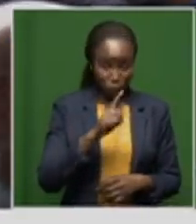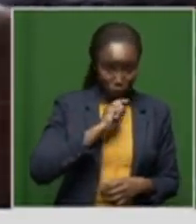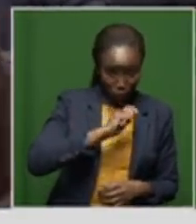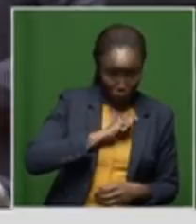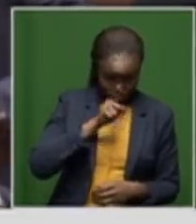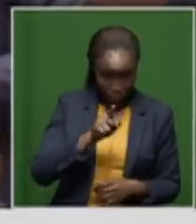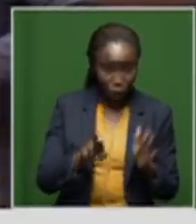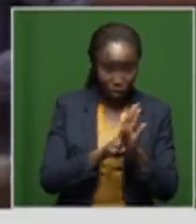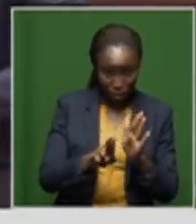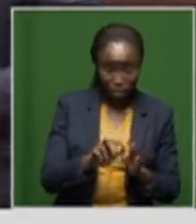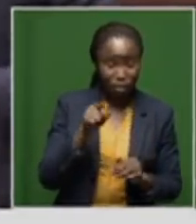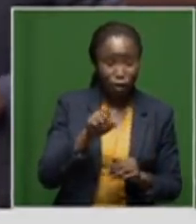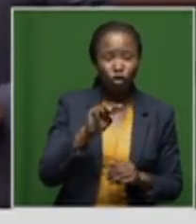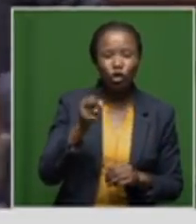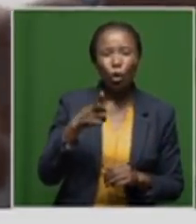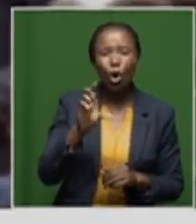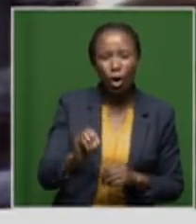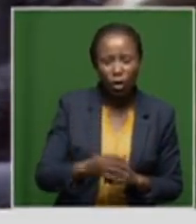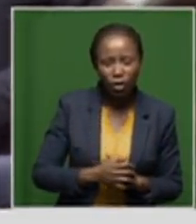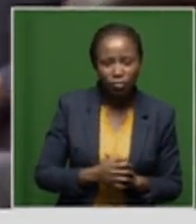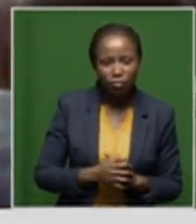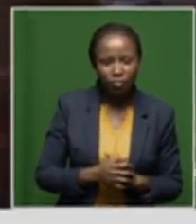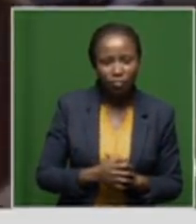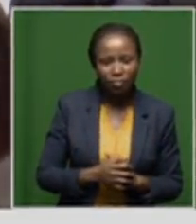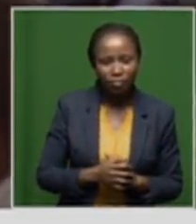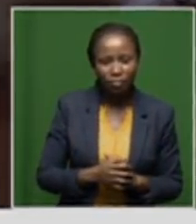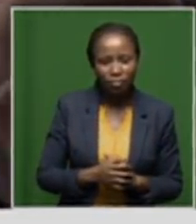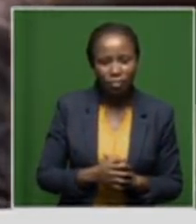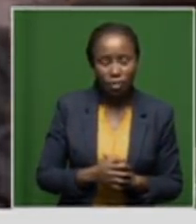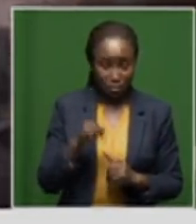you're representing him pro bono? Are you taking this on pro bono basis?